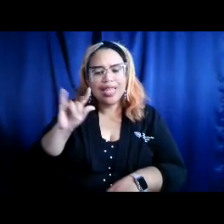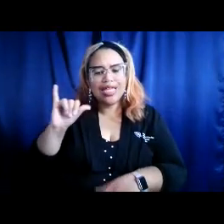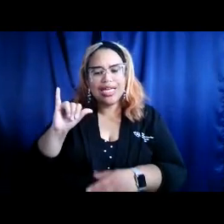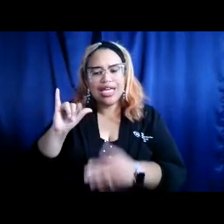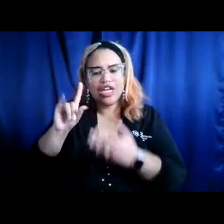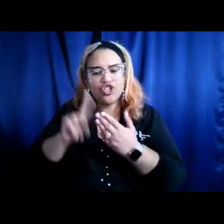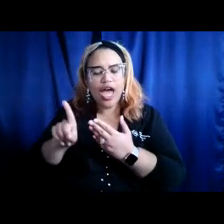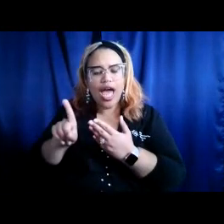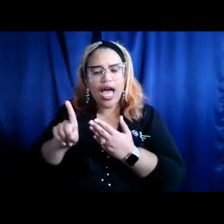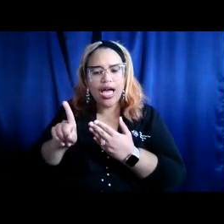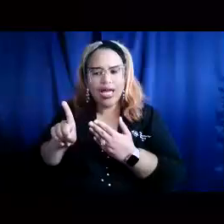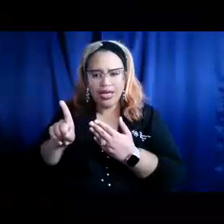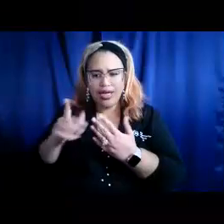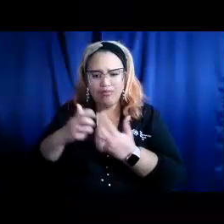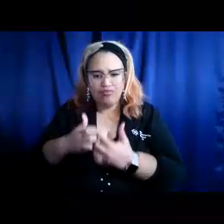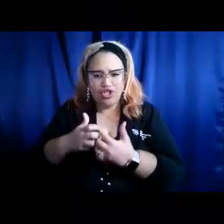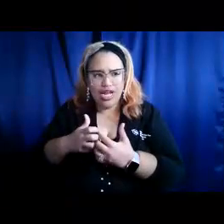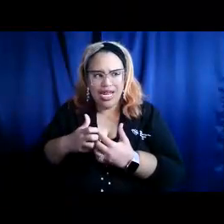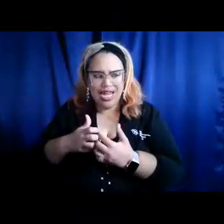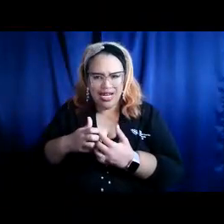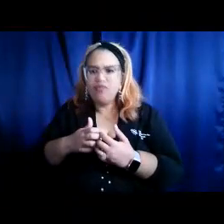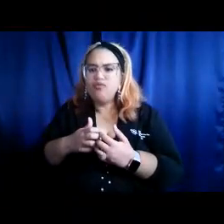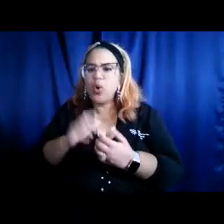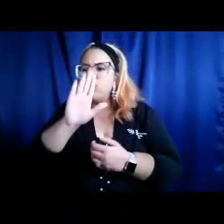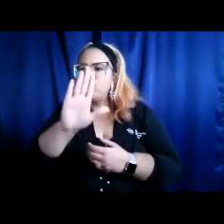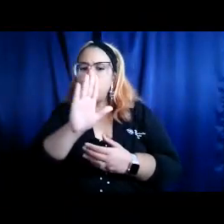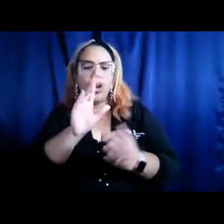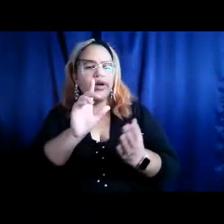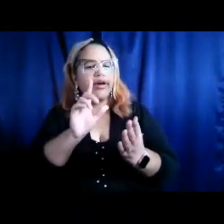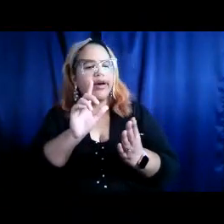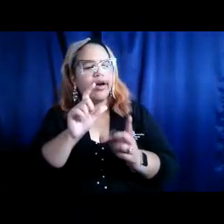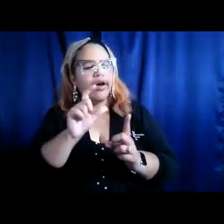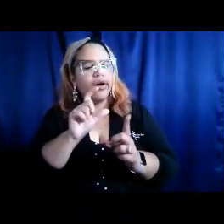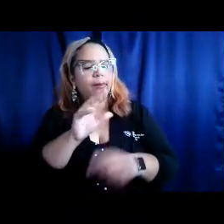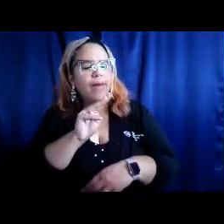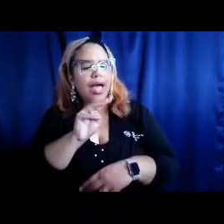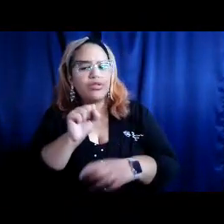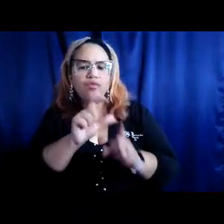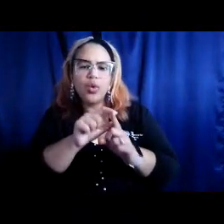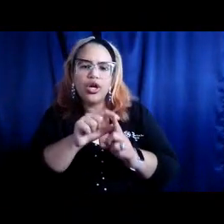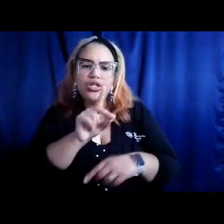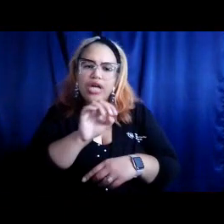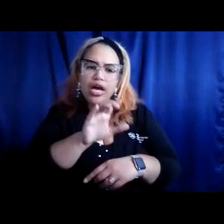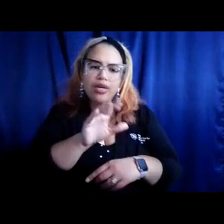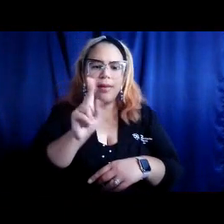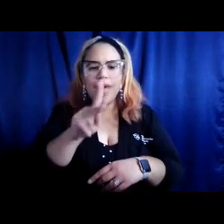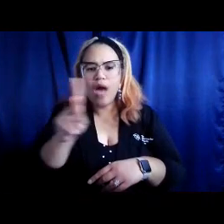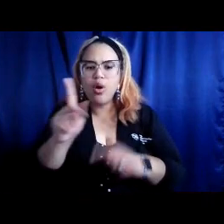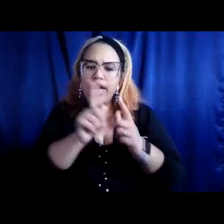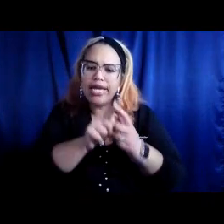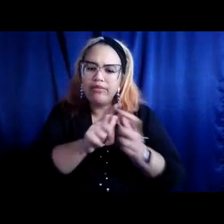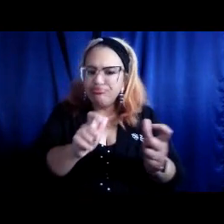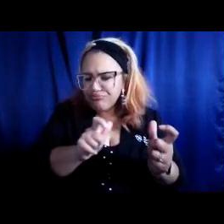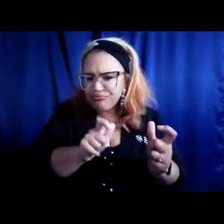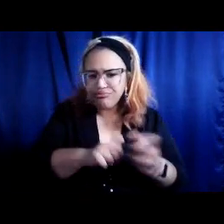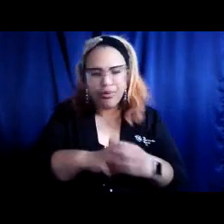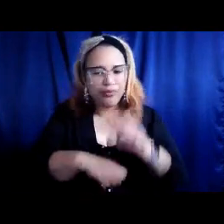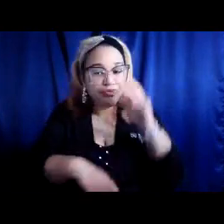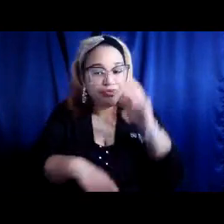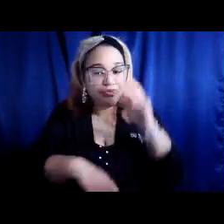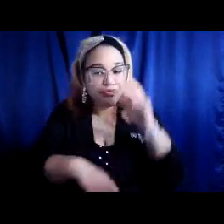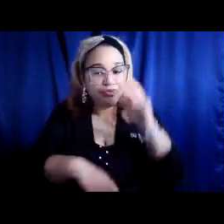stigmatizing terms. Additionally, supervisors can model disability inclusive behaviors like verbally describing visual